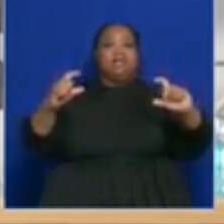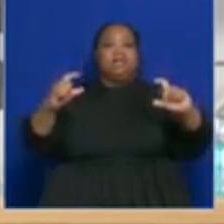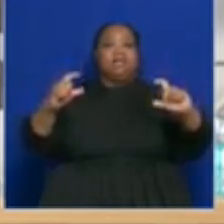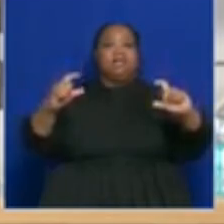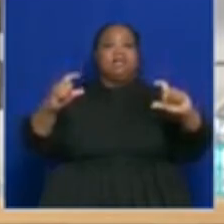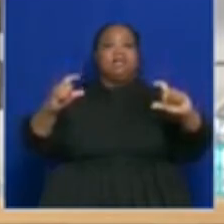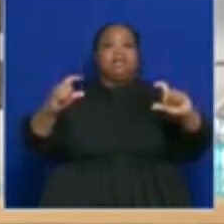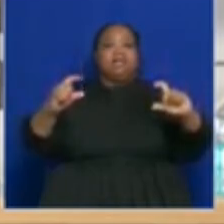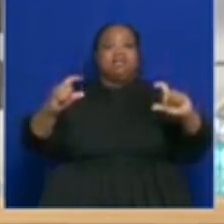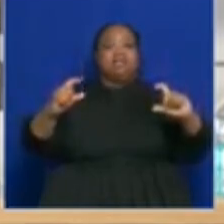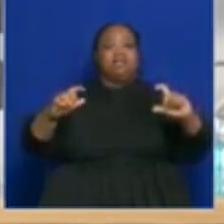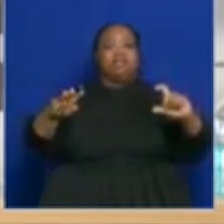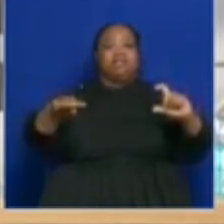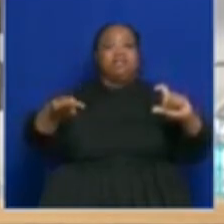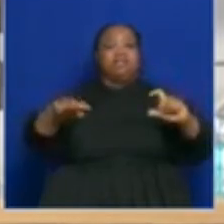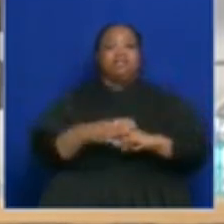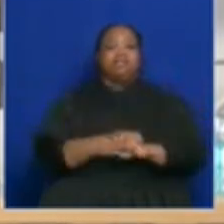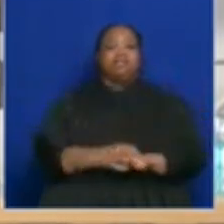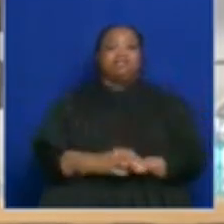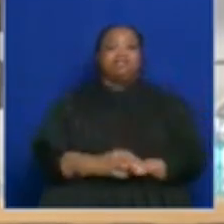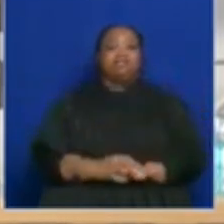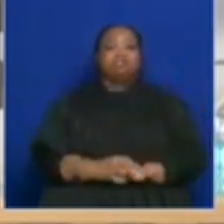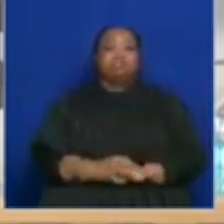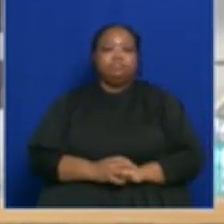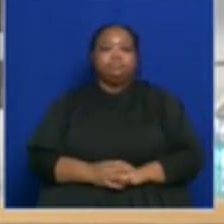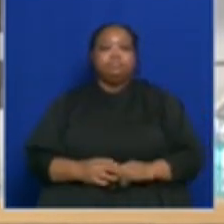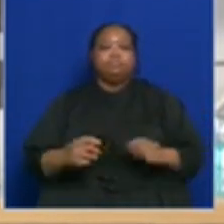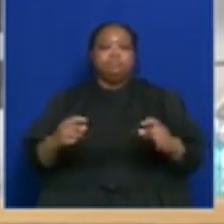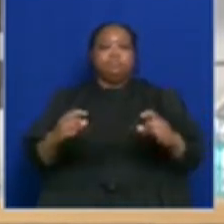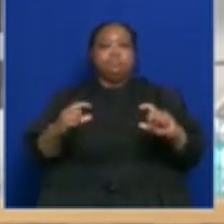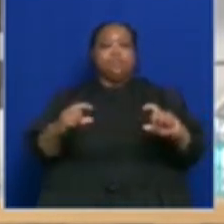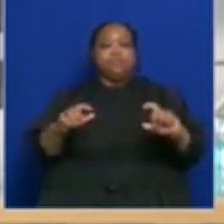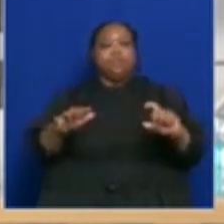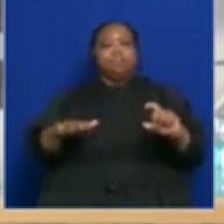and into paragraph 15.